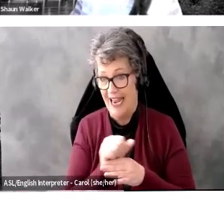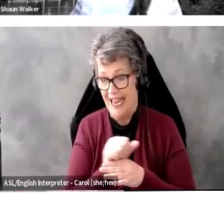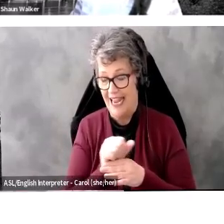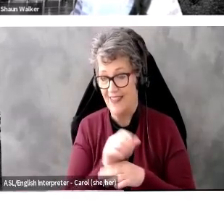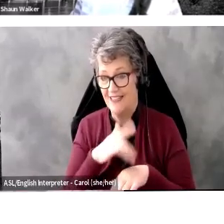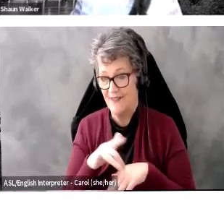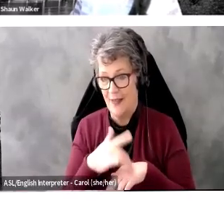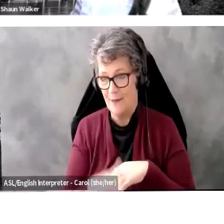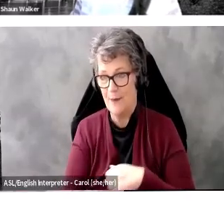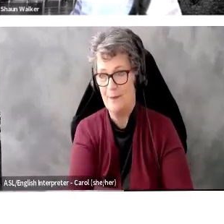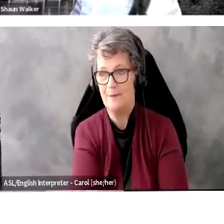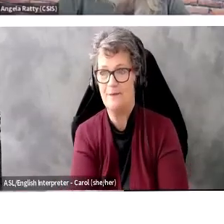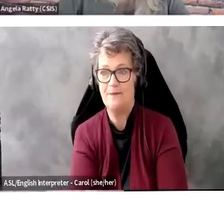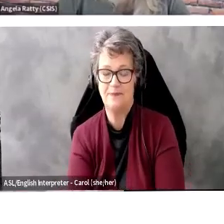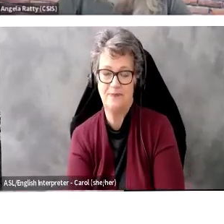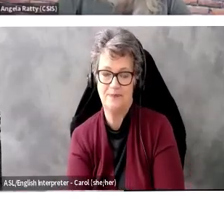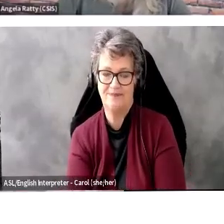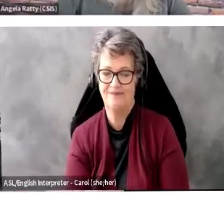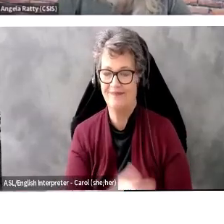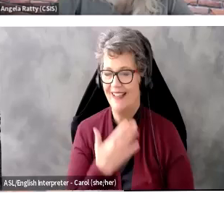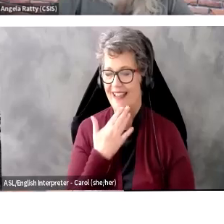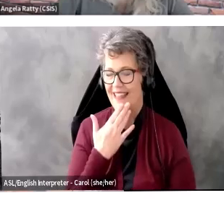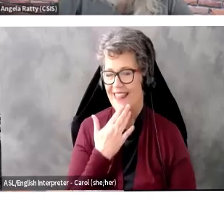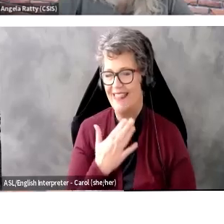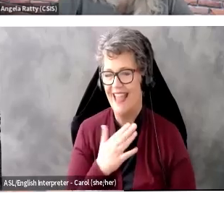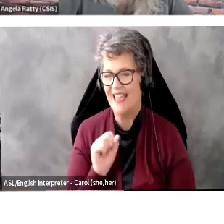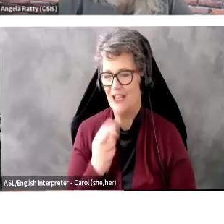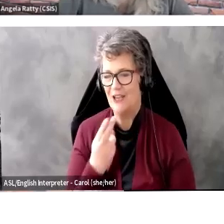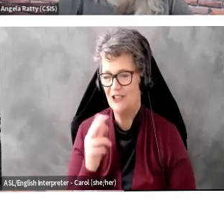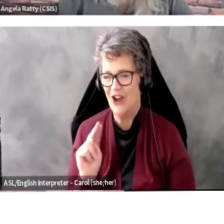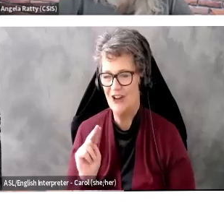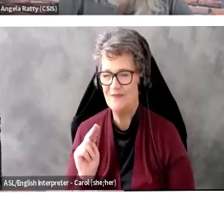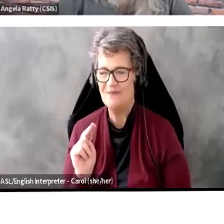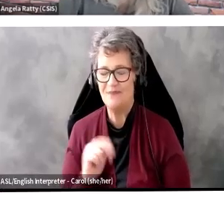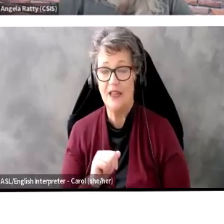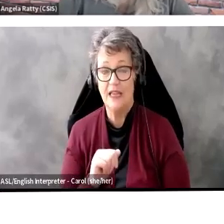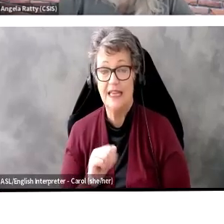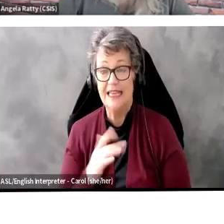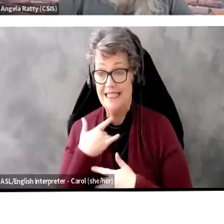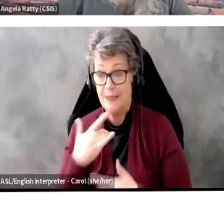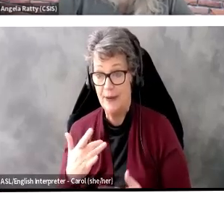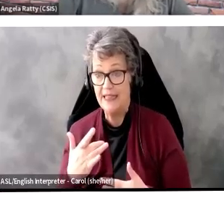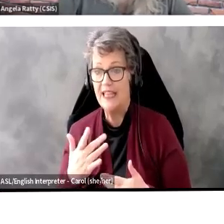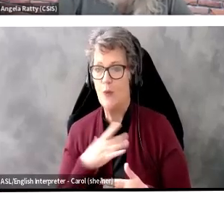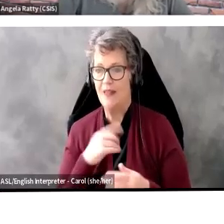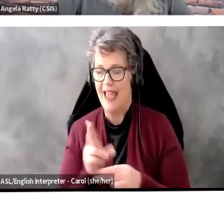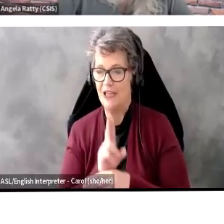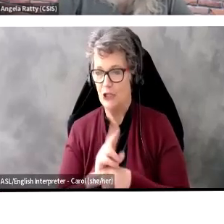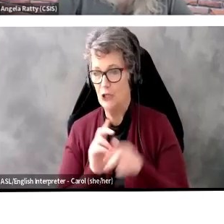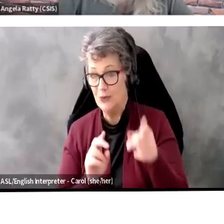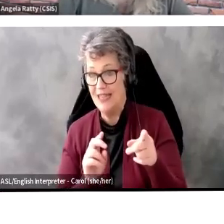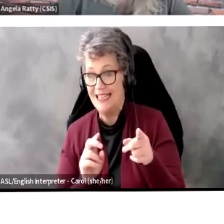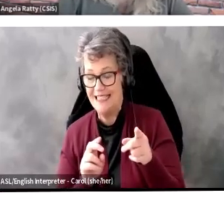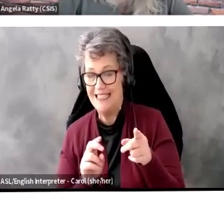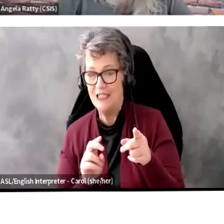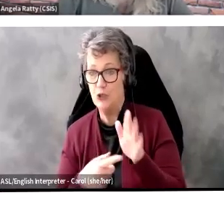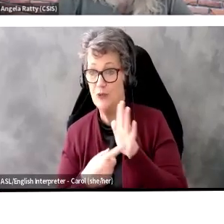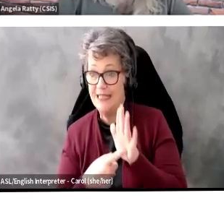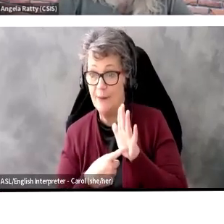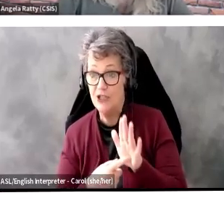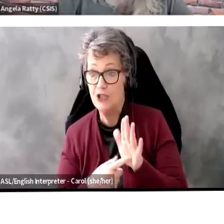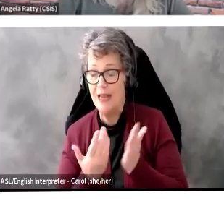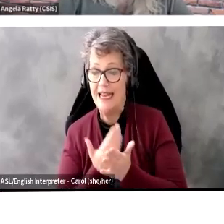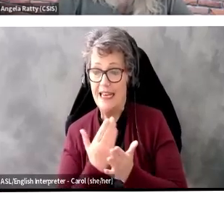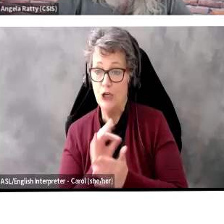trainings. Thank you a lot, Sean. Typically, we like to use this space to demonstrate any